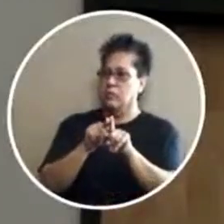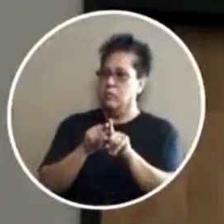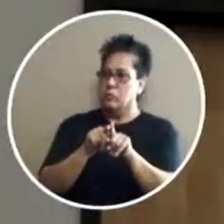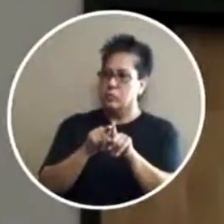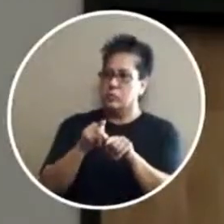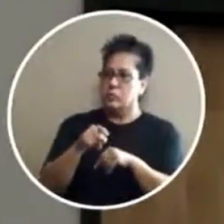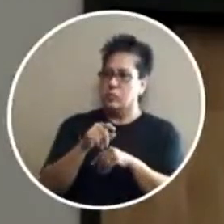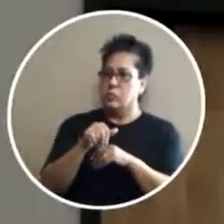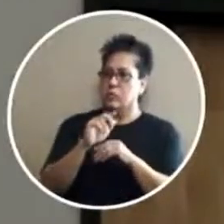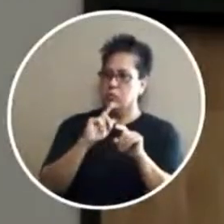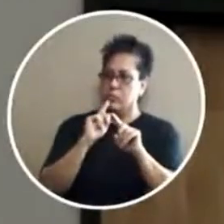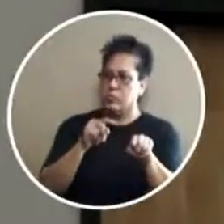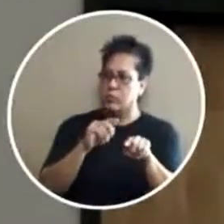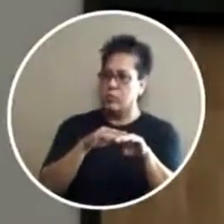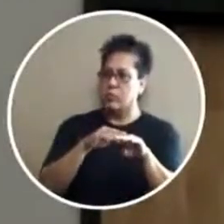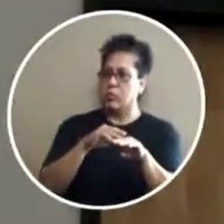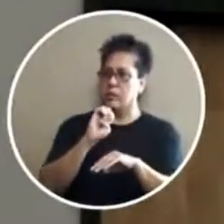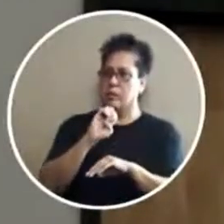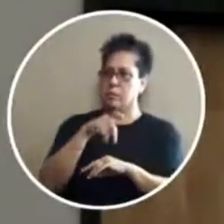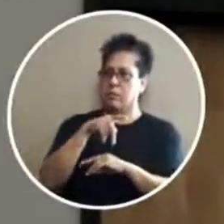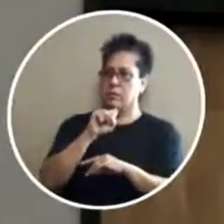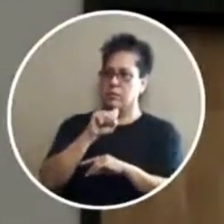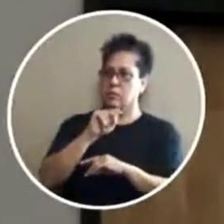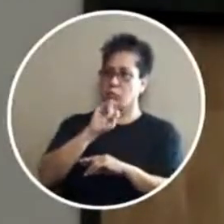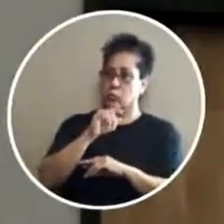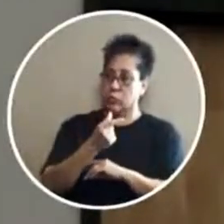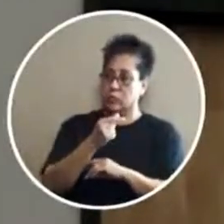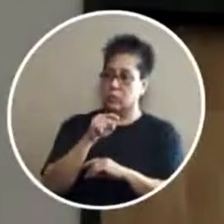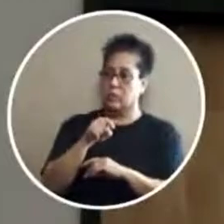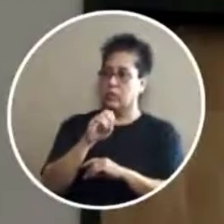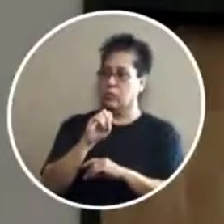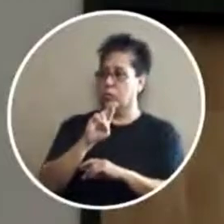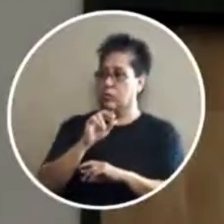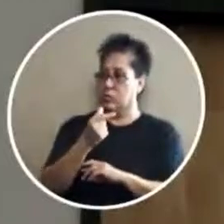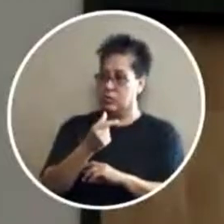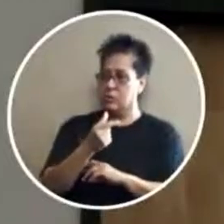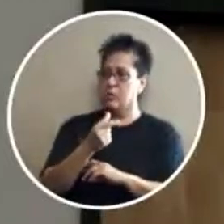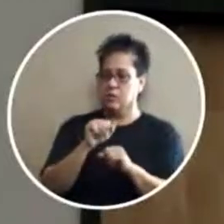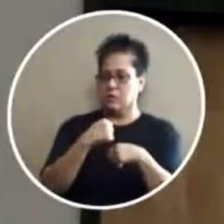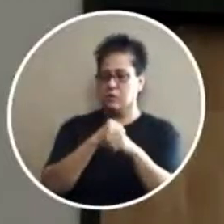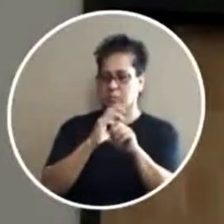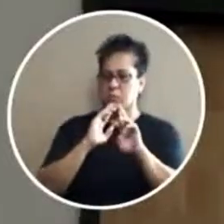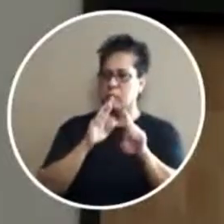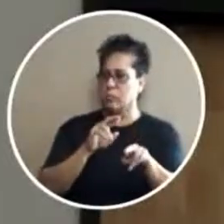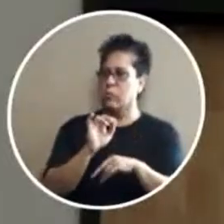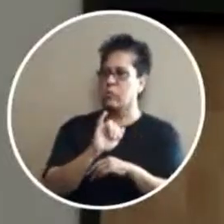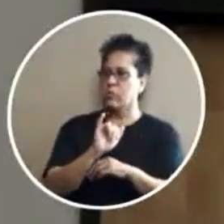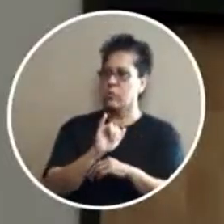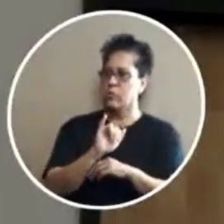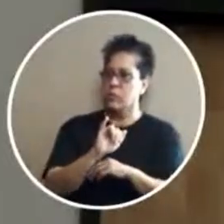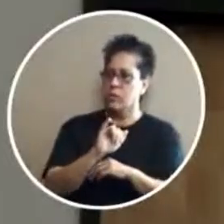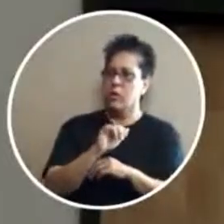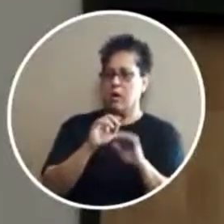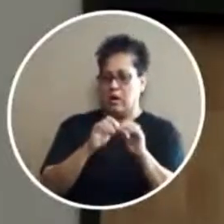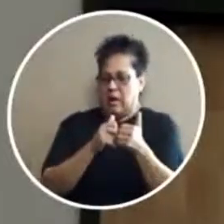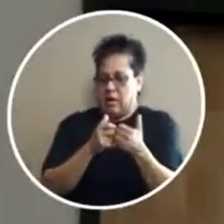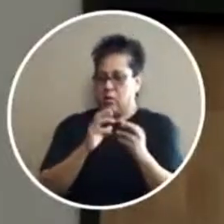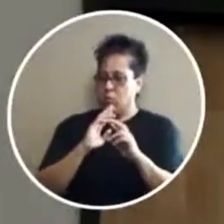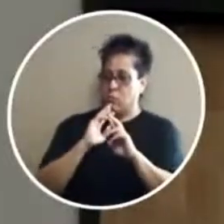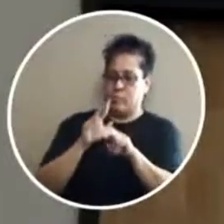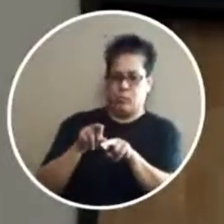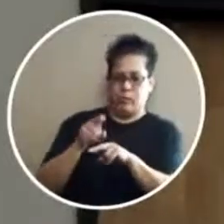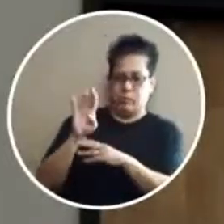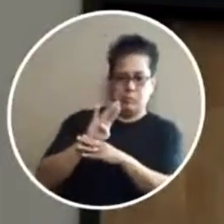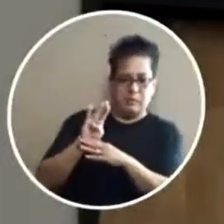but please visit the website. If you have any concerns, at the bottom of the page, there's information on how you can report compliance